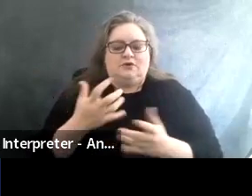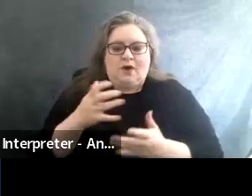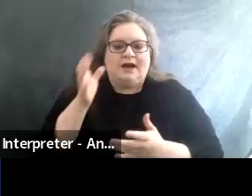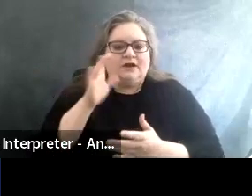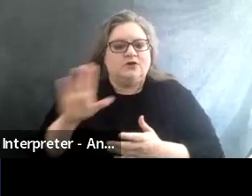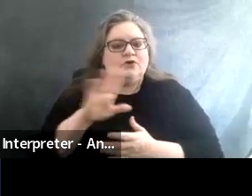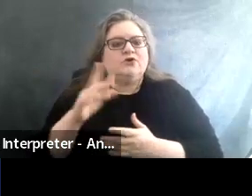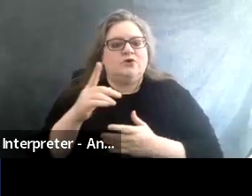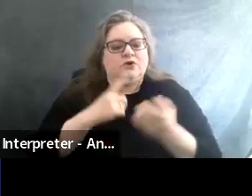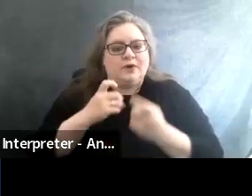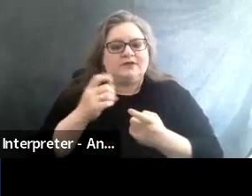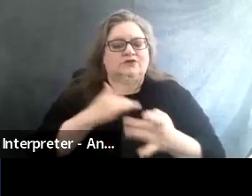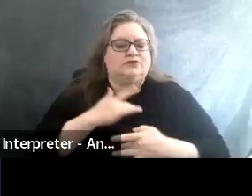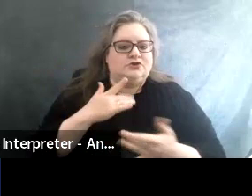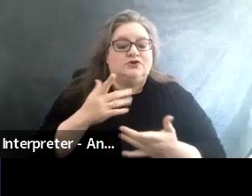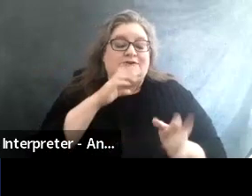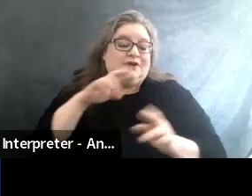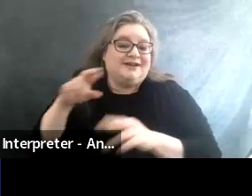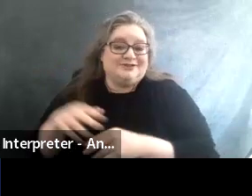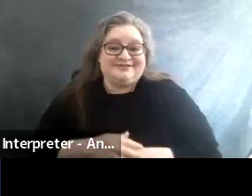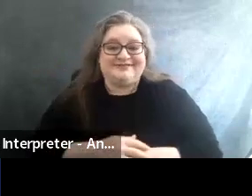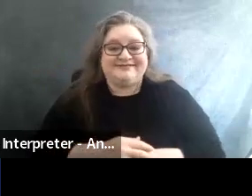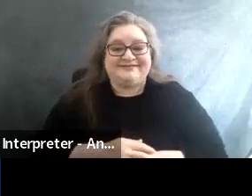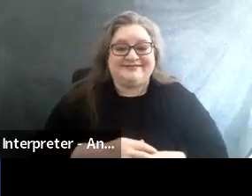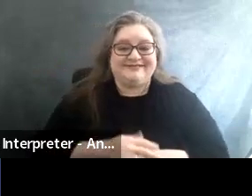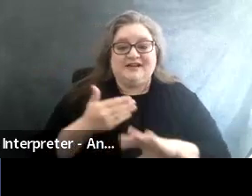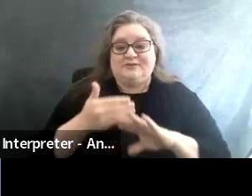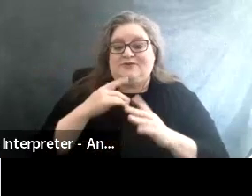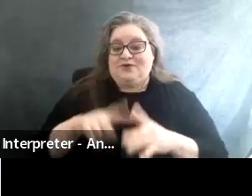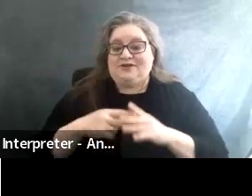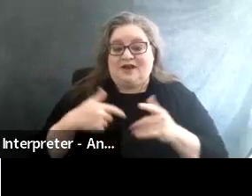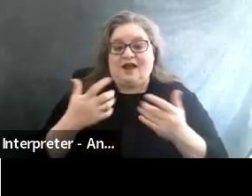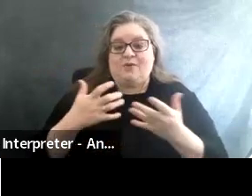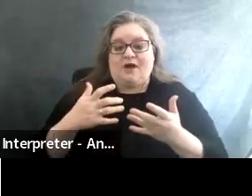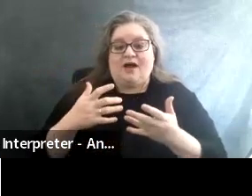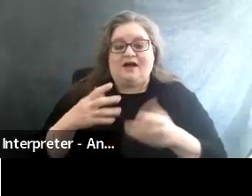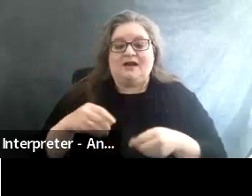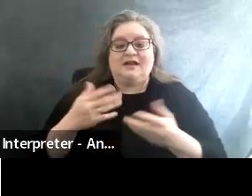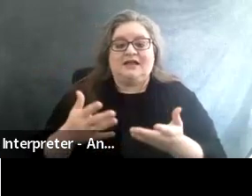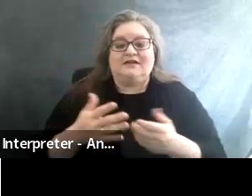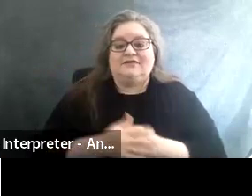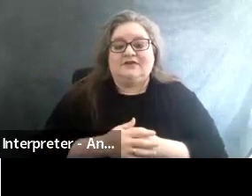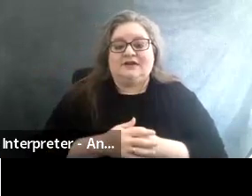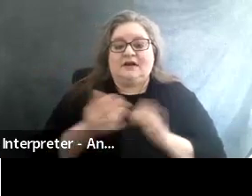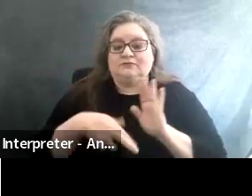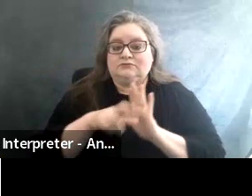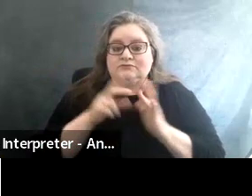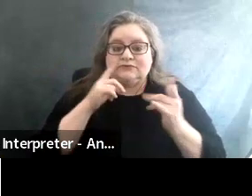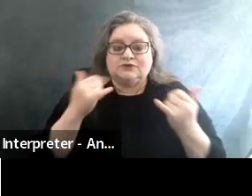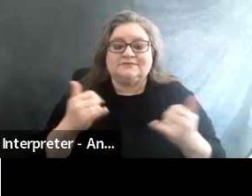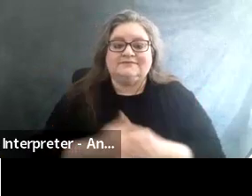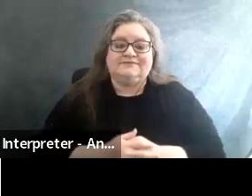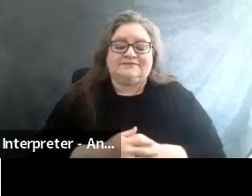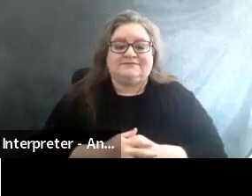your questions and concerns and reactions. And before we get started, though, I do just want to give us a little overview of today. So this